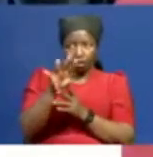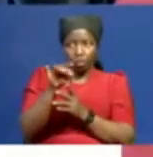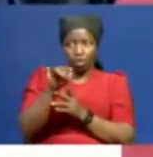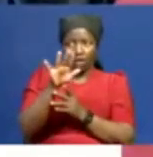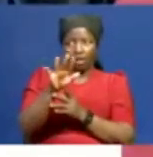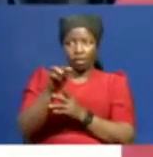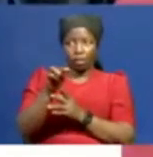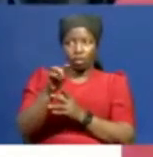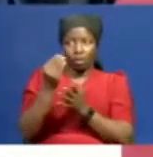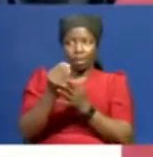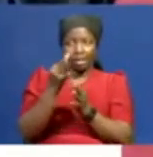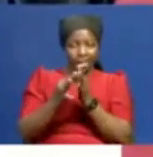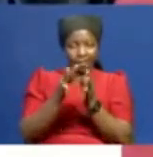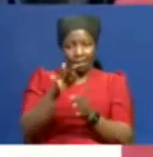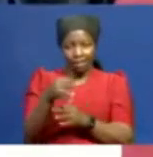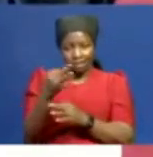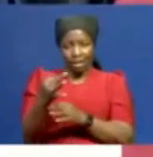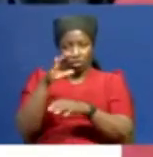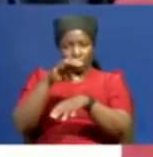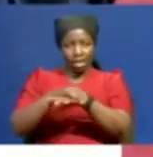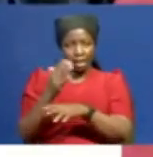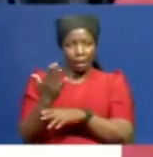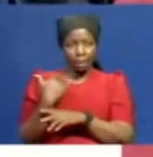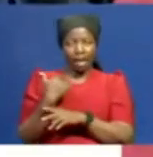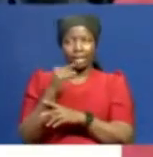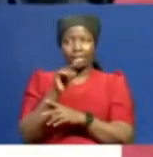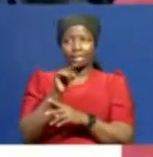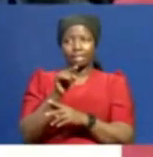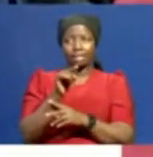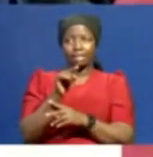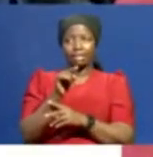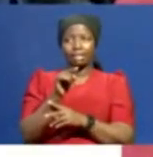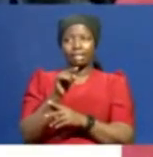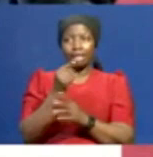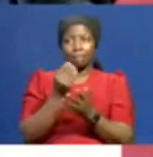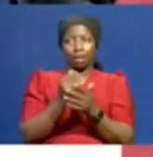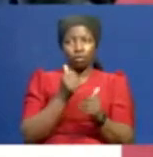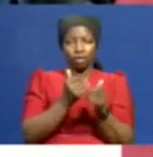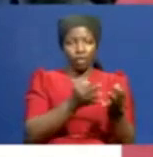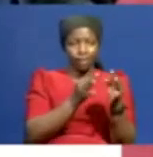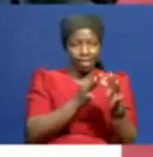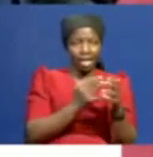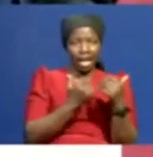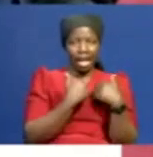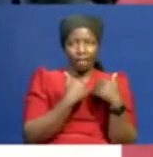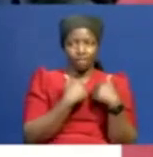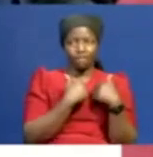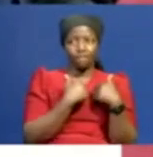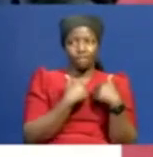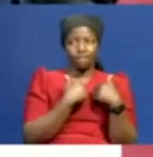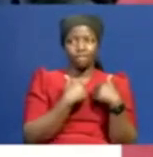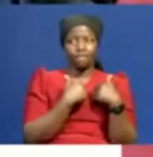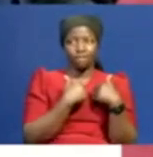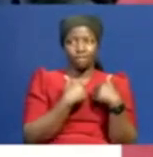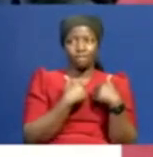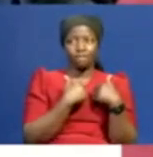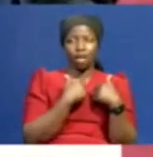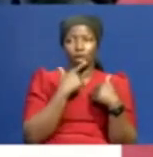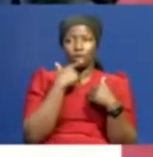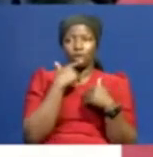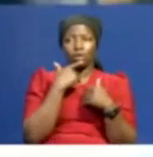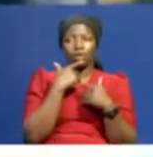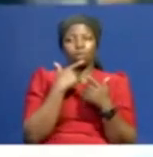he fails to recover outstanding interest owed by officers who served in the previous regime in